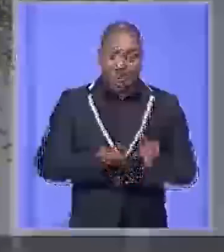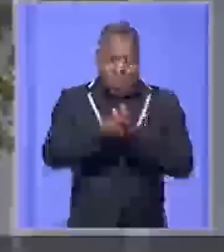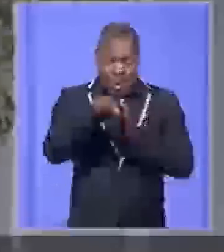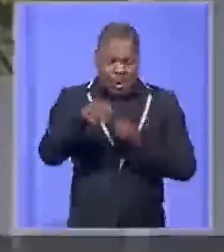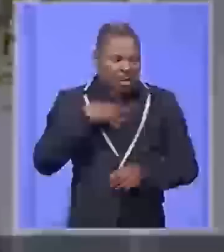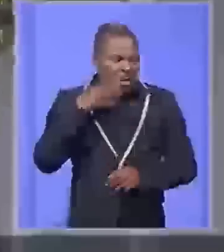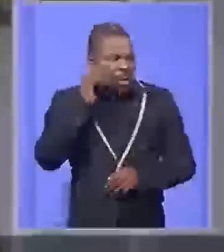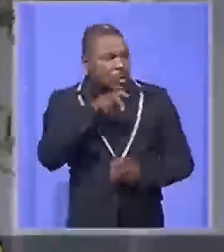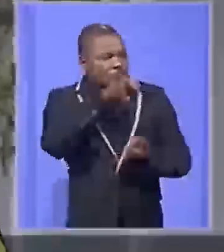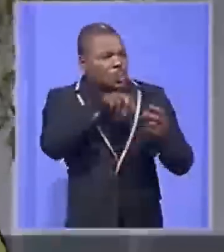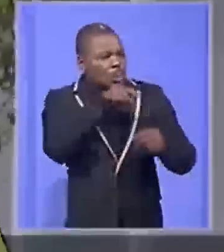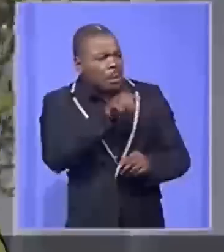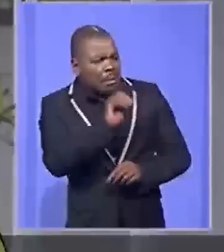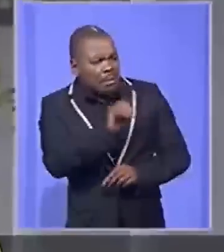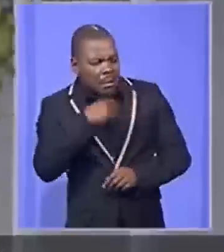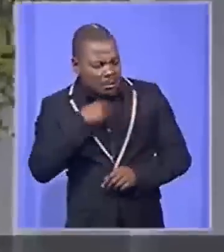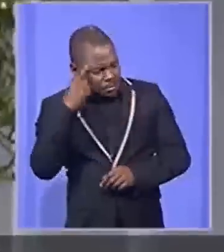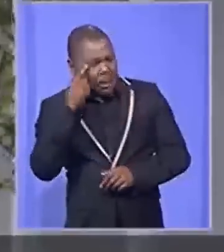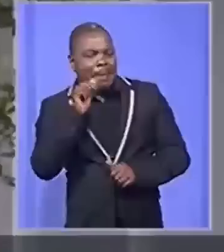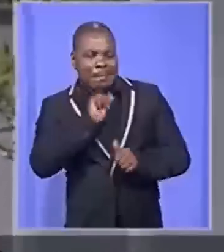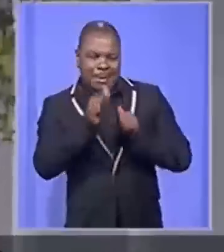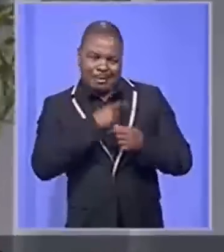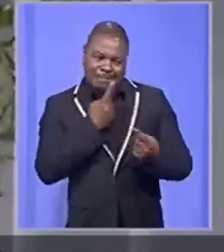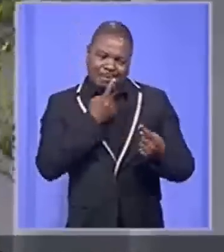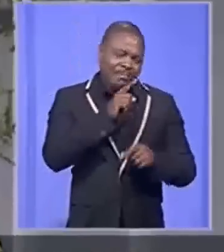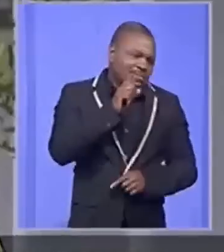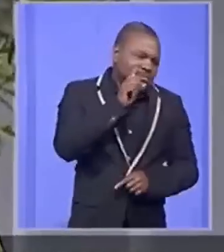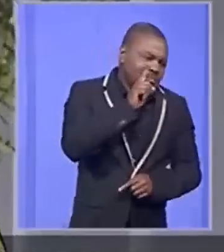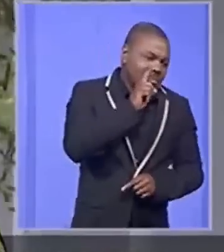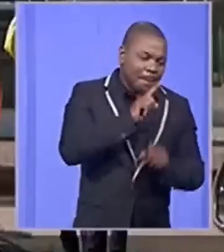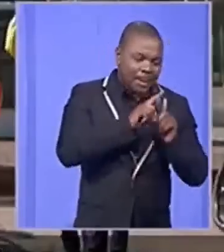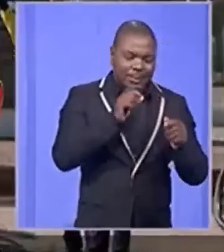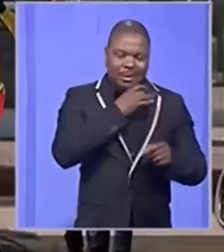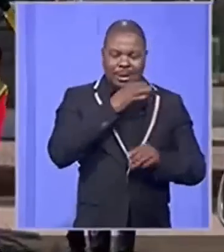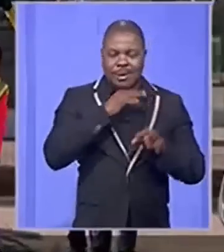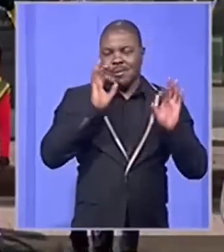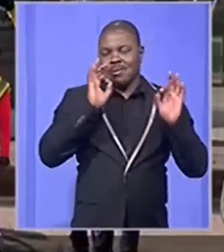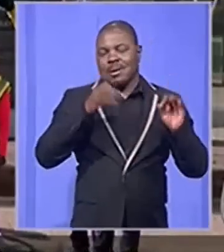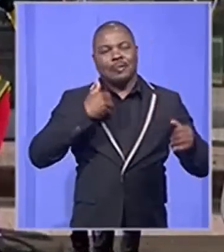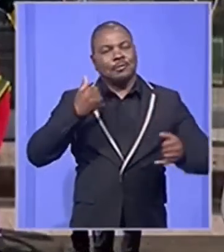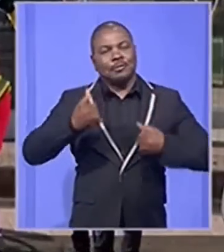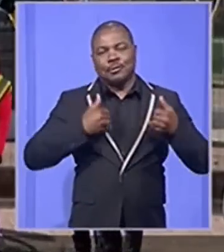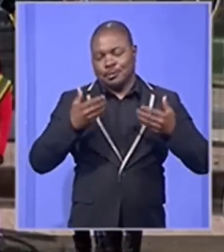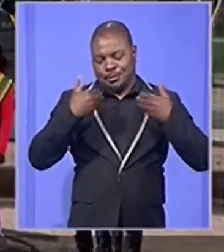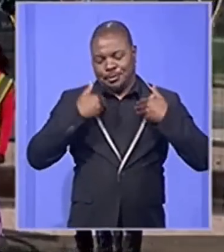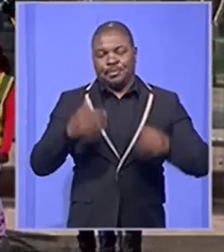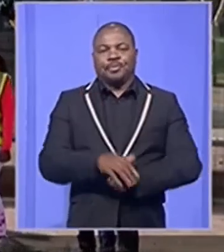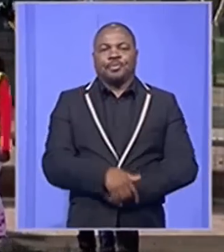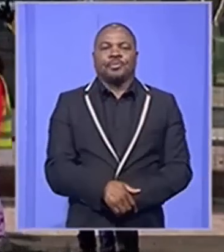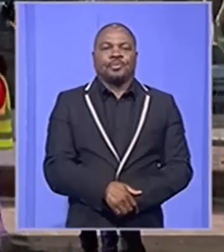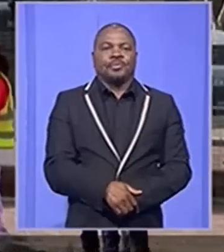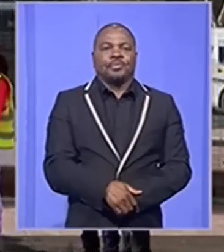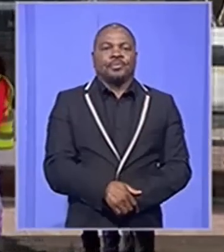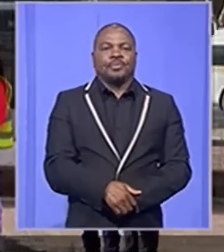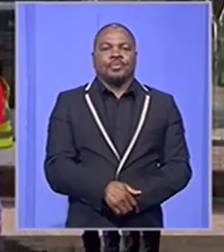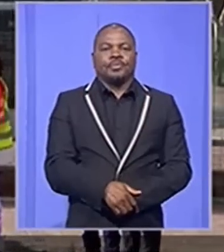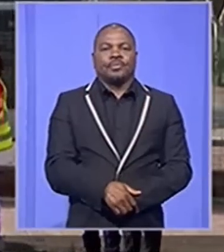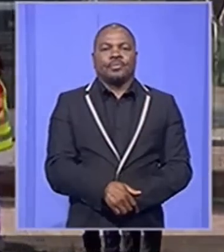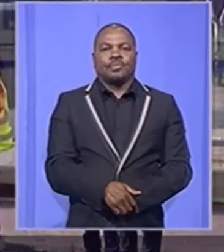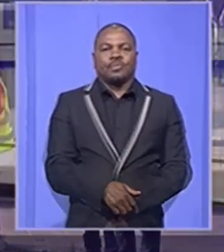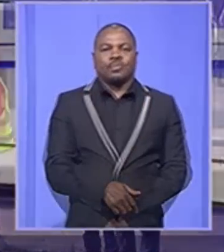hear what is this all about, but really, my Saturday is made. Thabiso Khadebe, Ditaba tsa